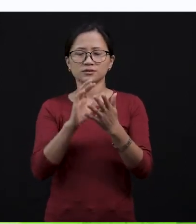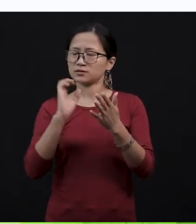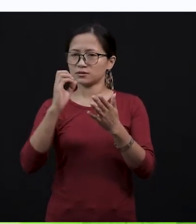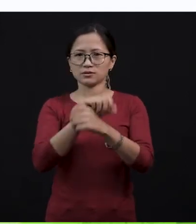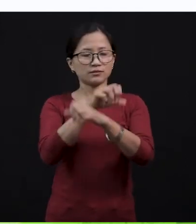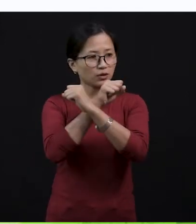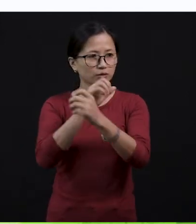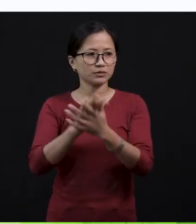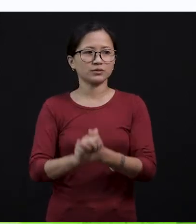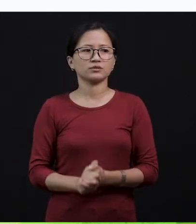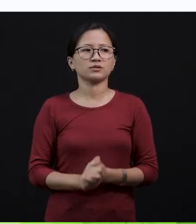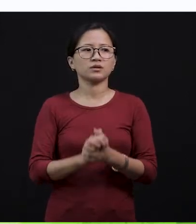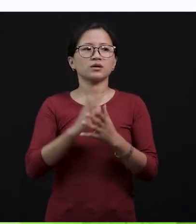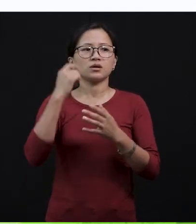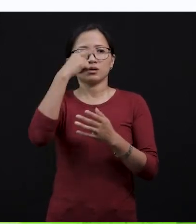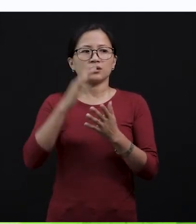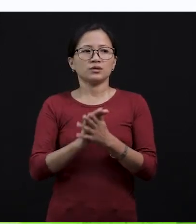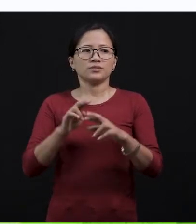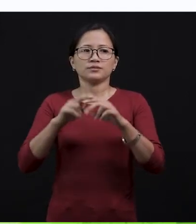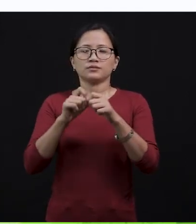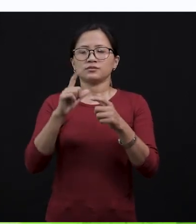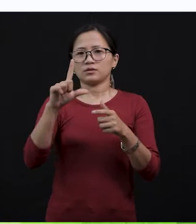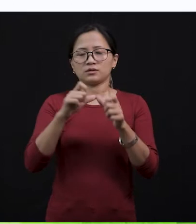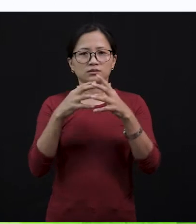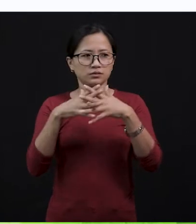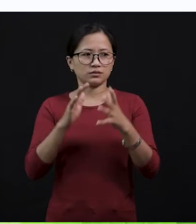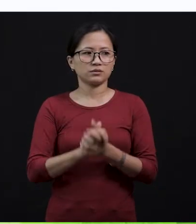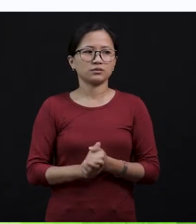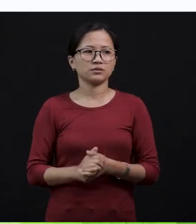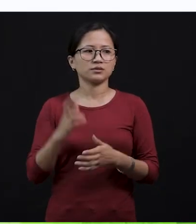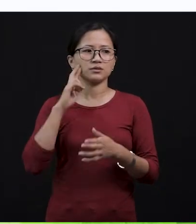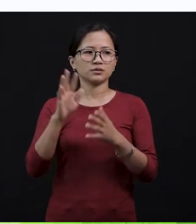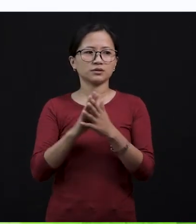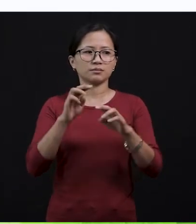He is the bafflement of Scotland Yard, the flying squad's despair.